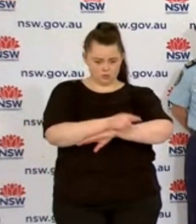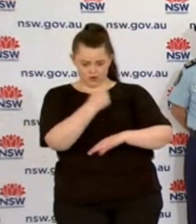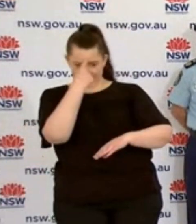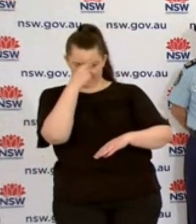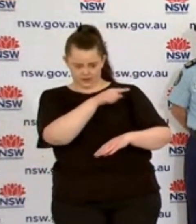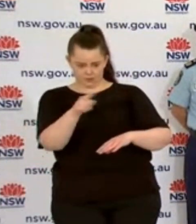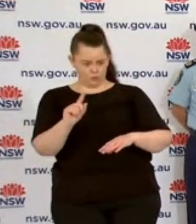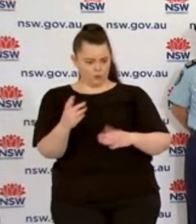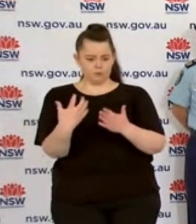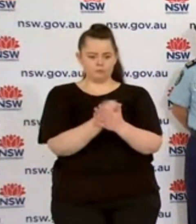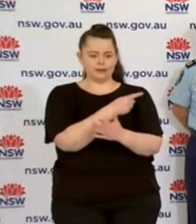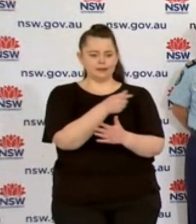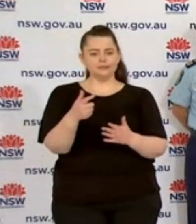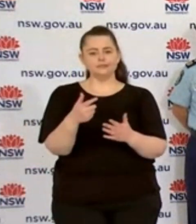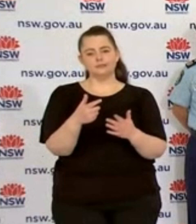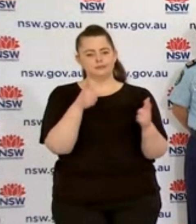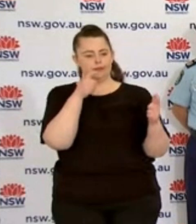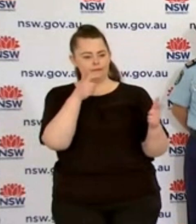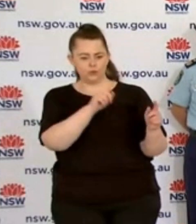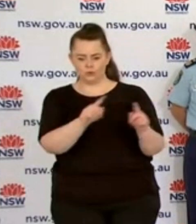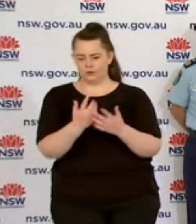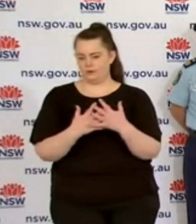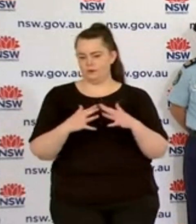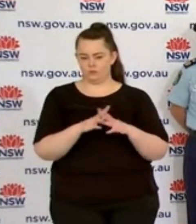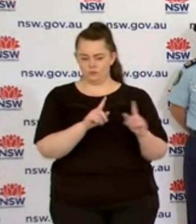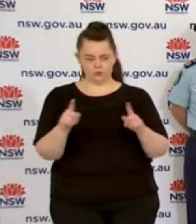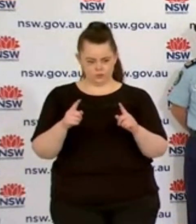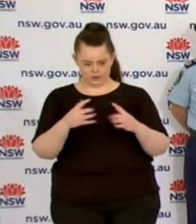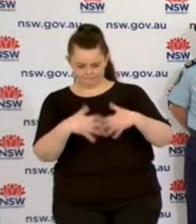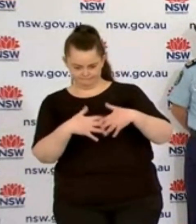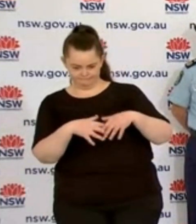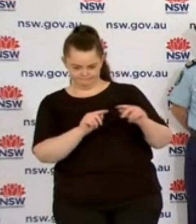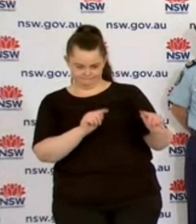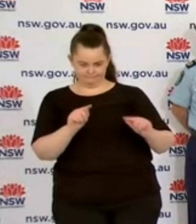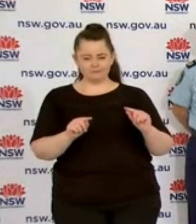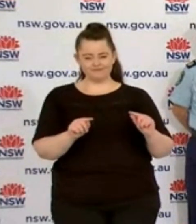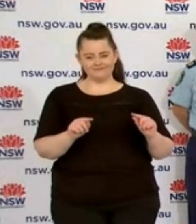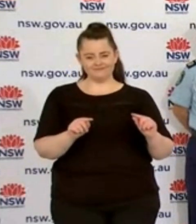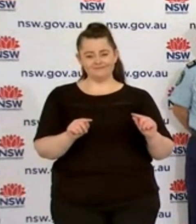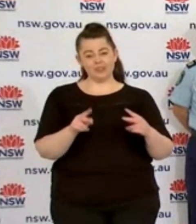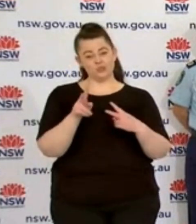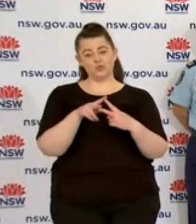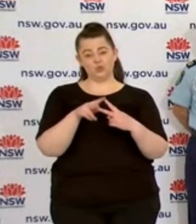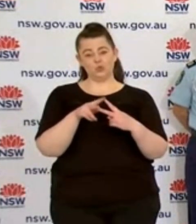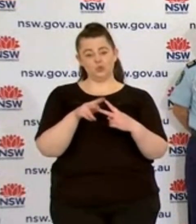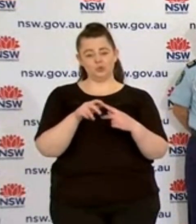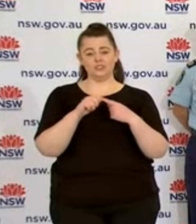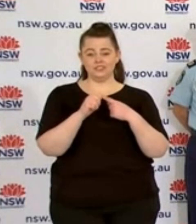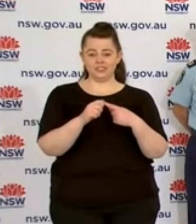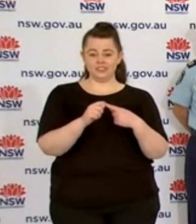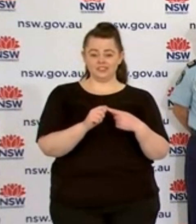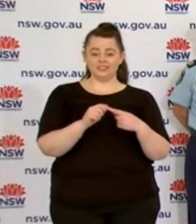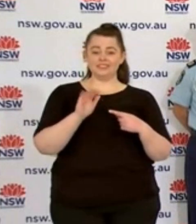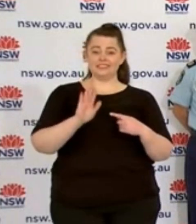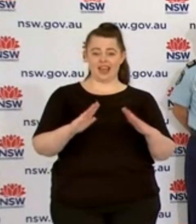And whilst all of us are subject to rules to stay home and to get vaccinated, we also have to make sure that